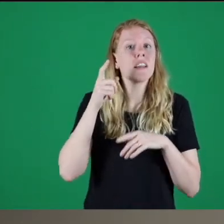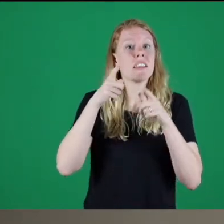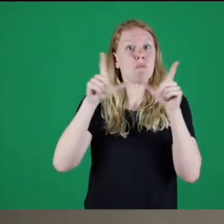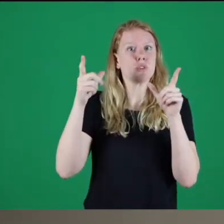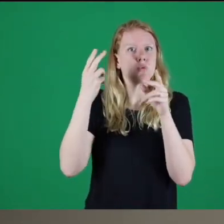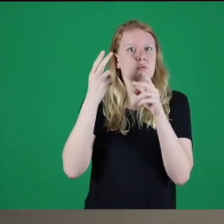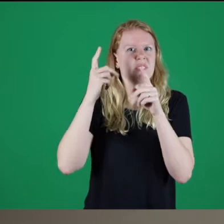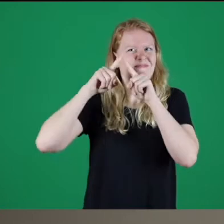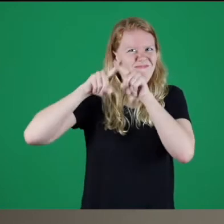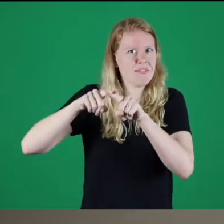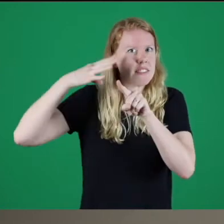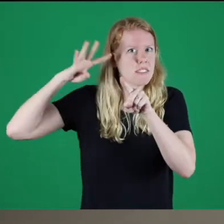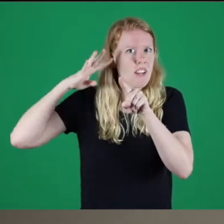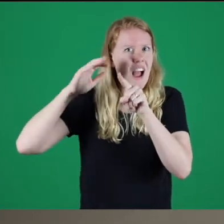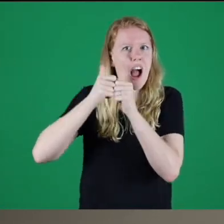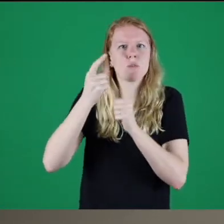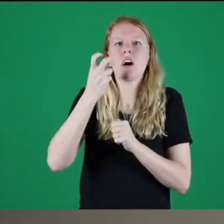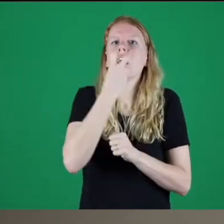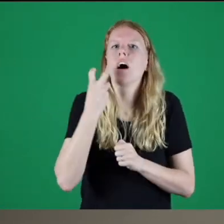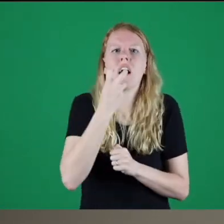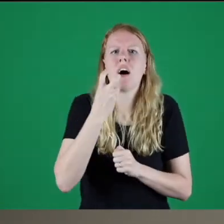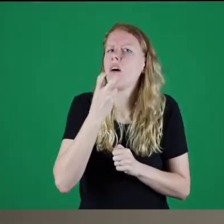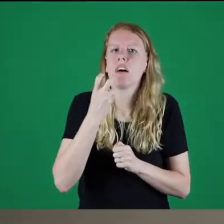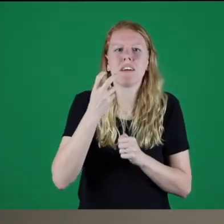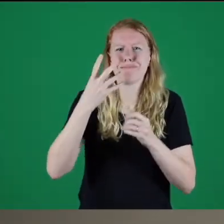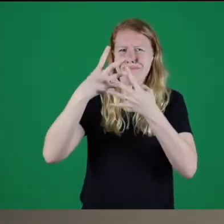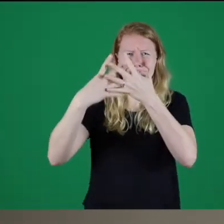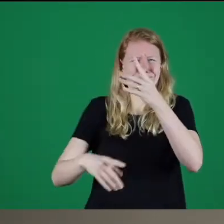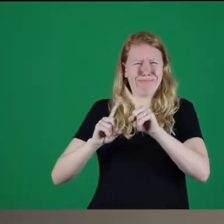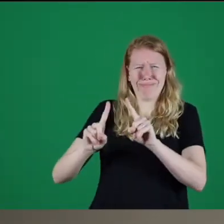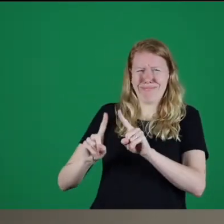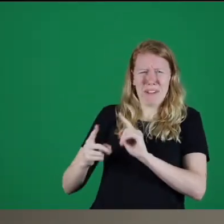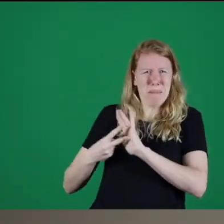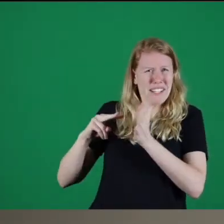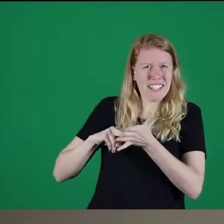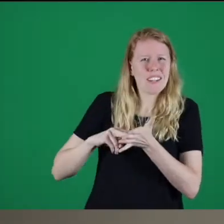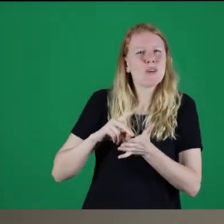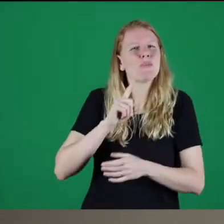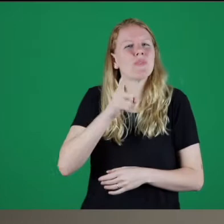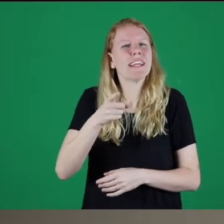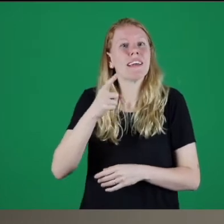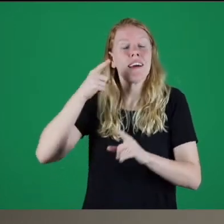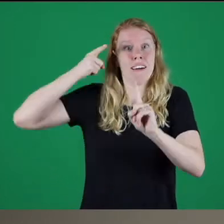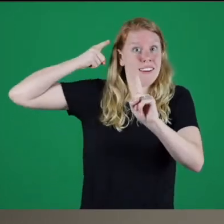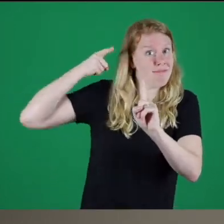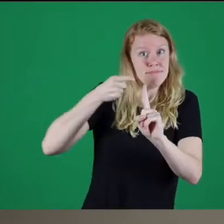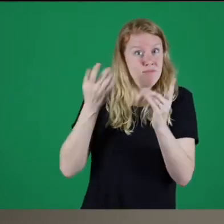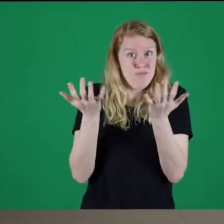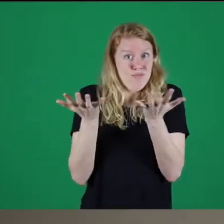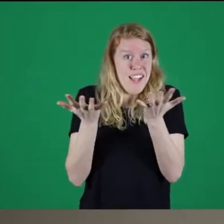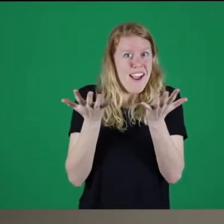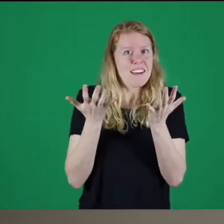it, it could have so many different meanings. But basically, this is a gift of our ancestors. This craft of jalia